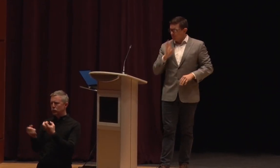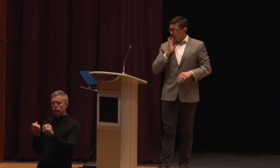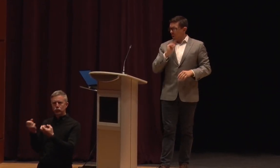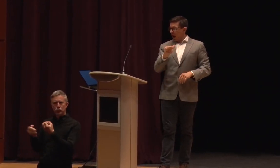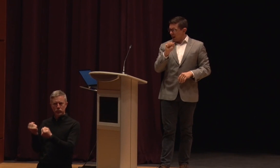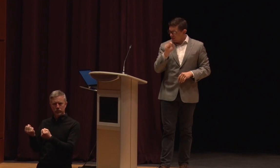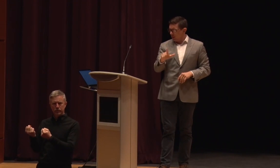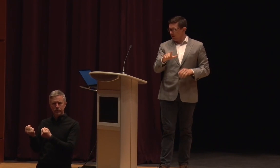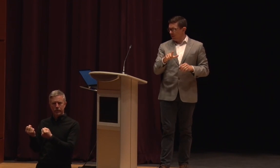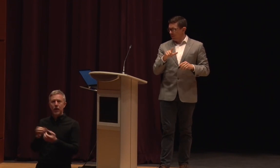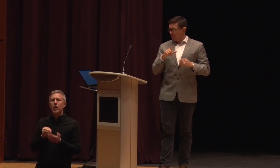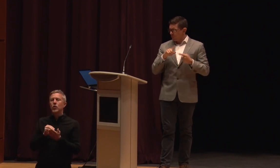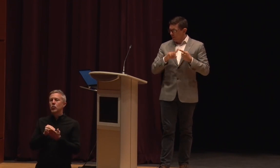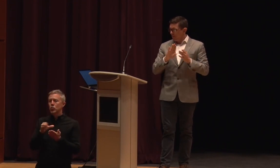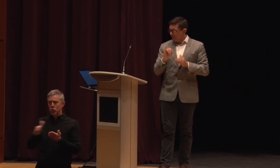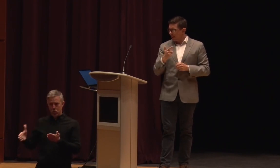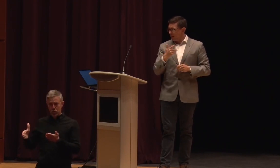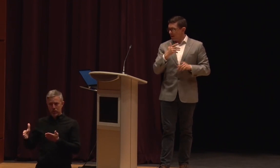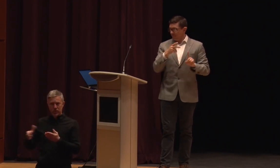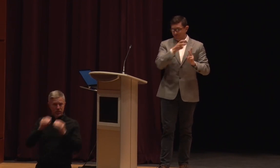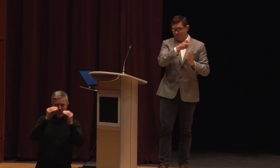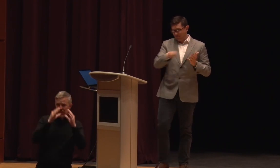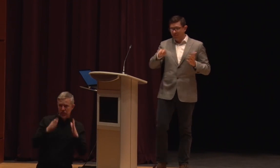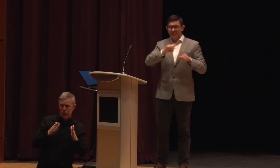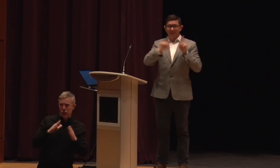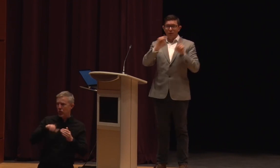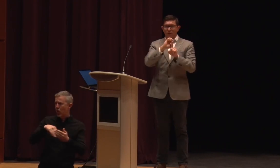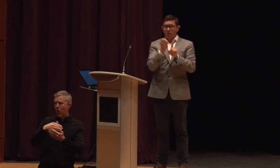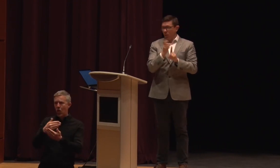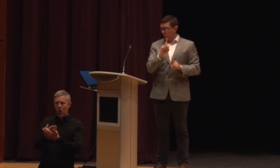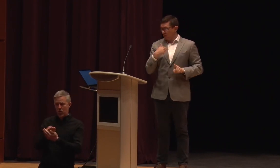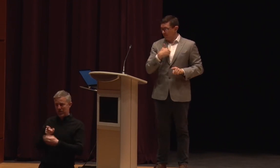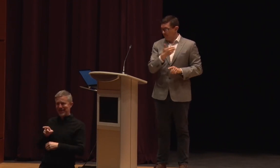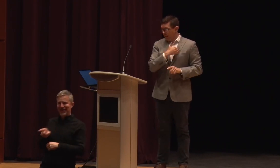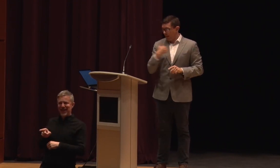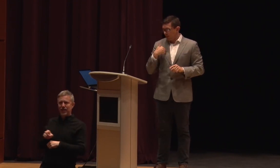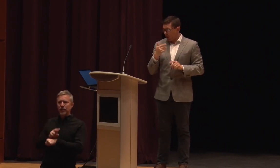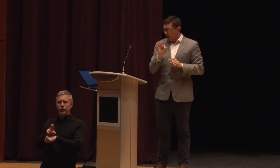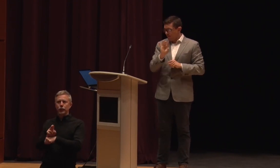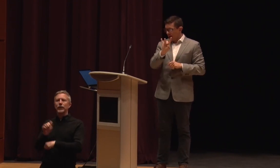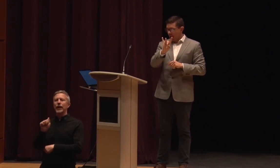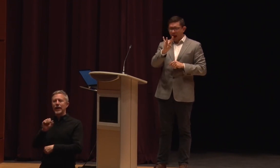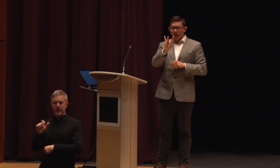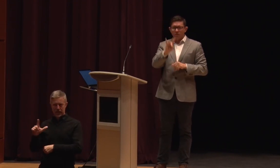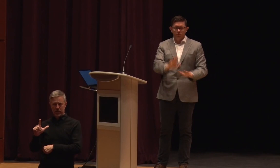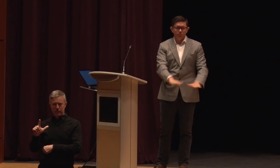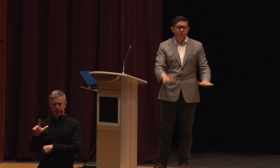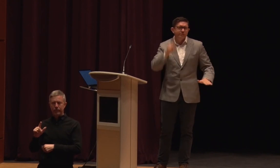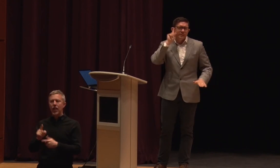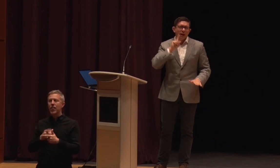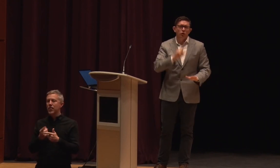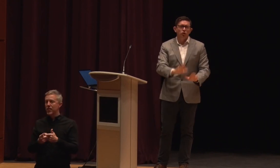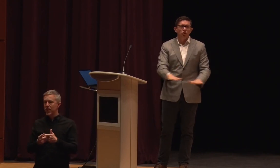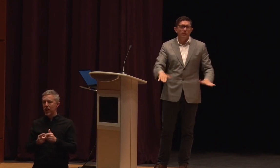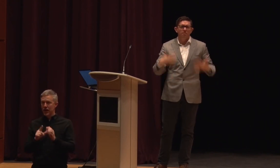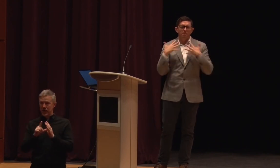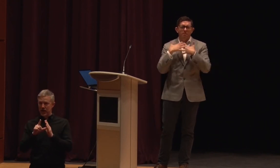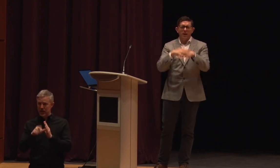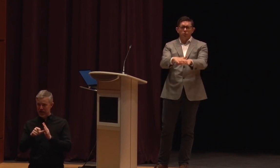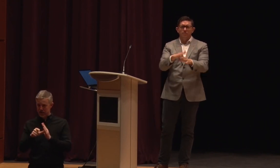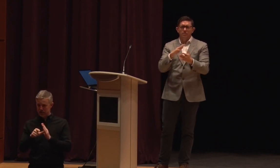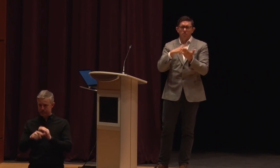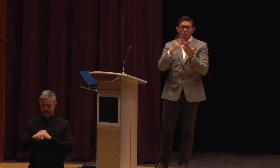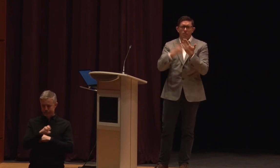All students, teachers used ASL. And then I had a switch, and I was a member of